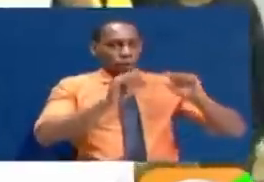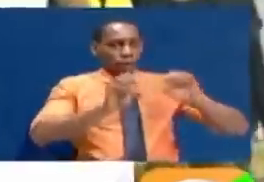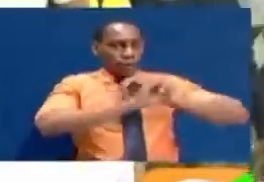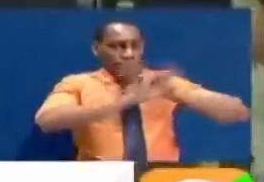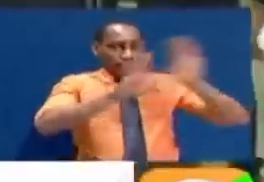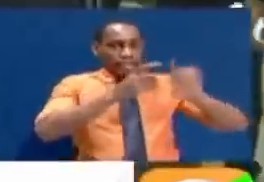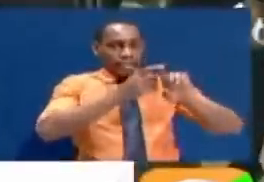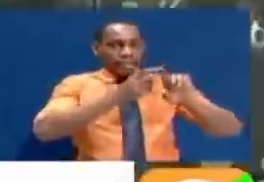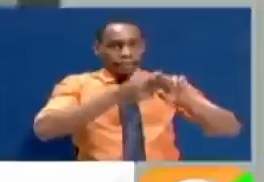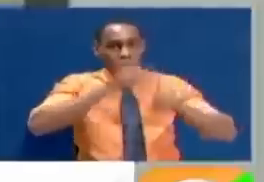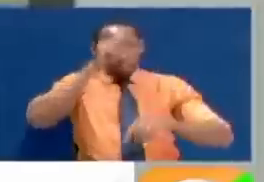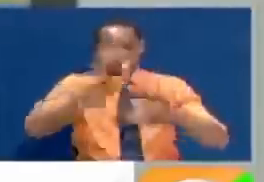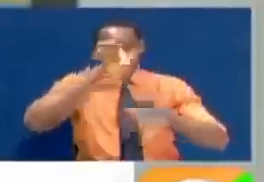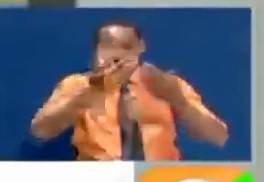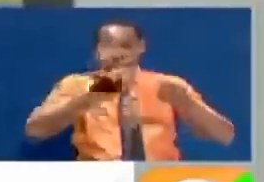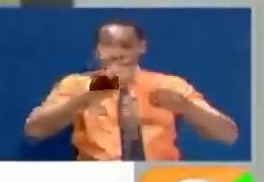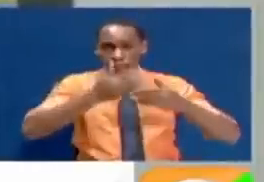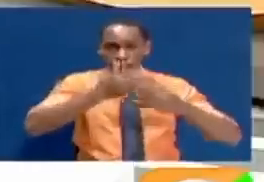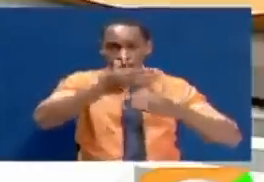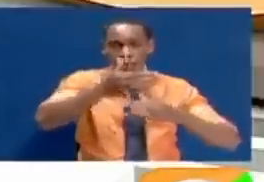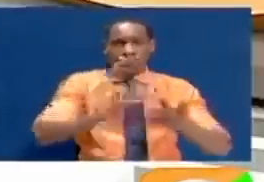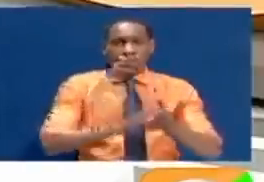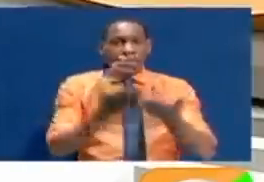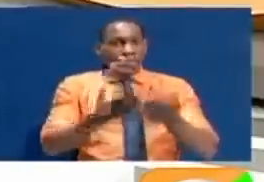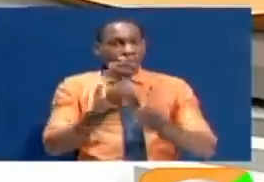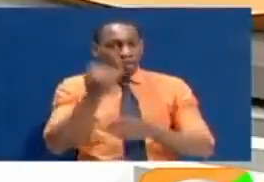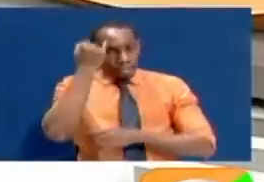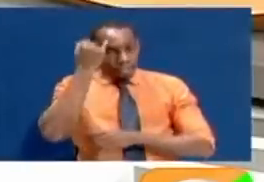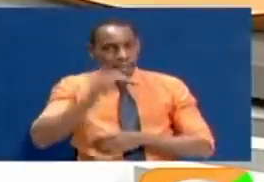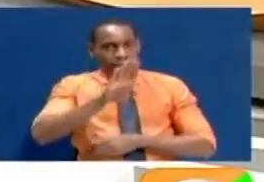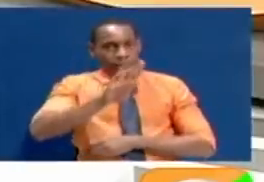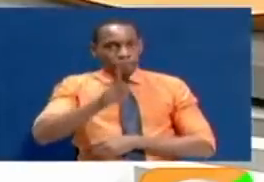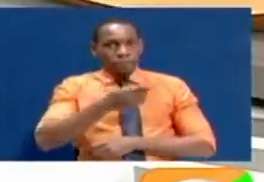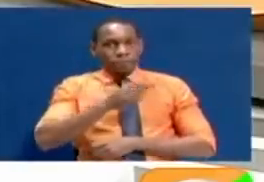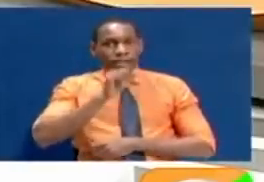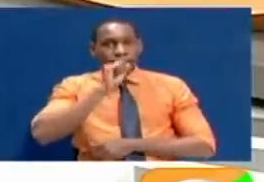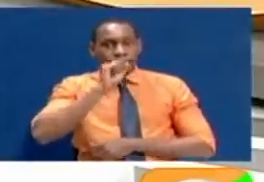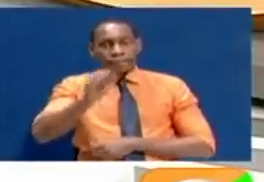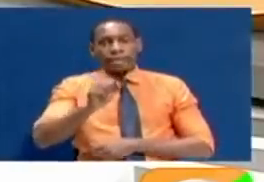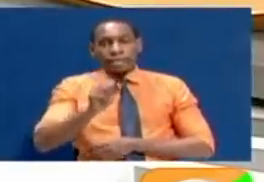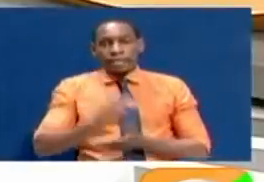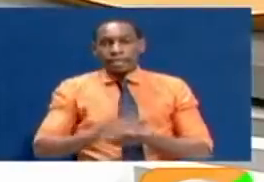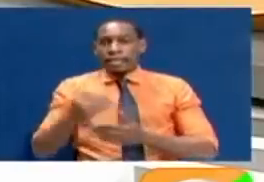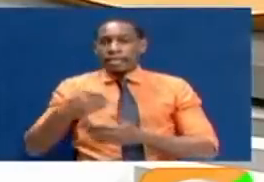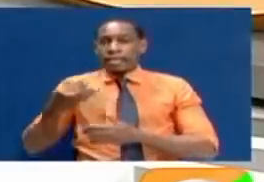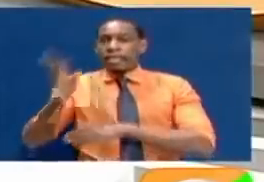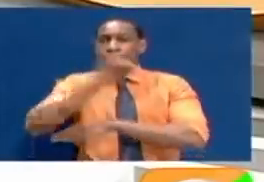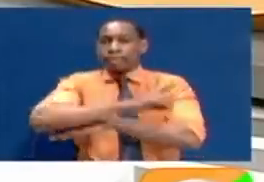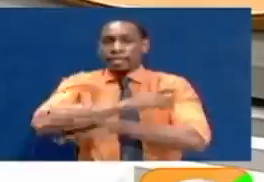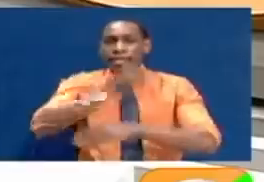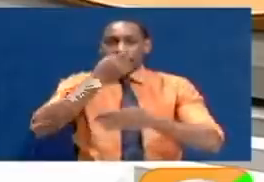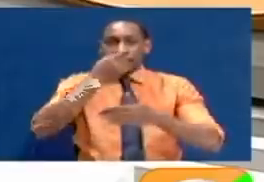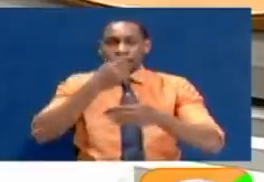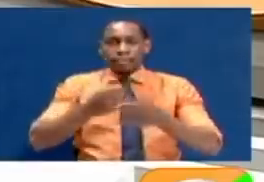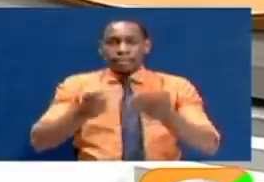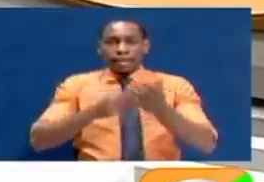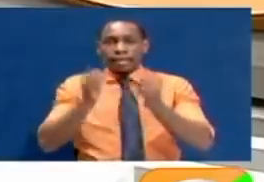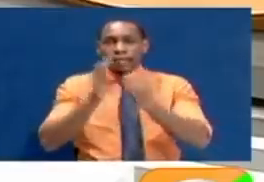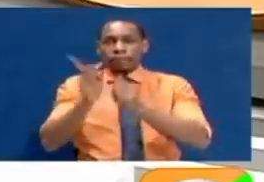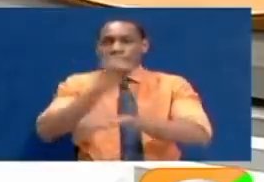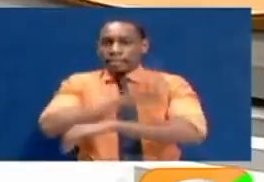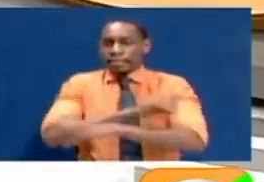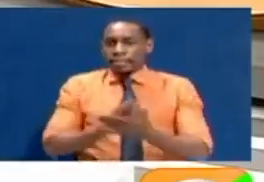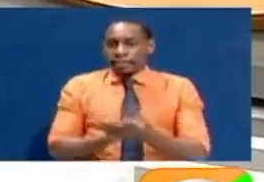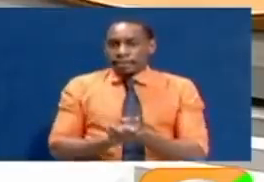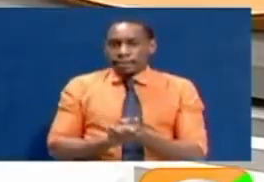government on how to move forward, because you can only imagine what that 4,500 needs. A day. Times 14 days. Yeah, precisely. Most of us